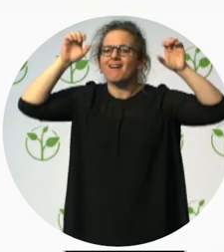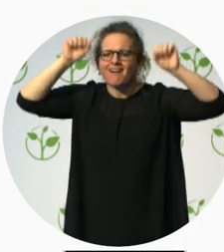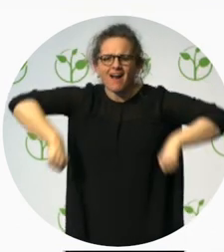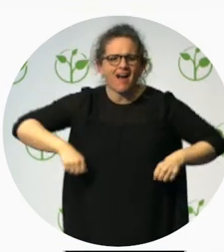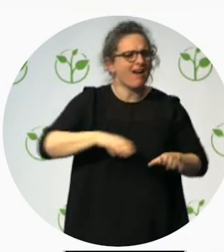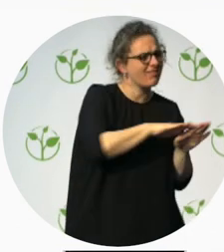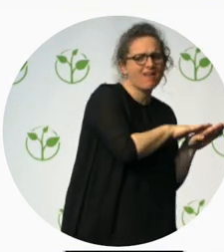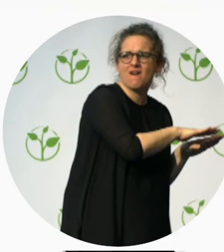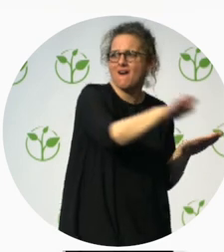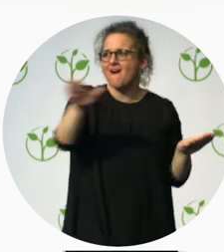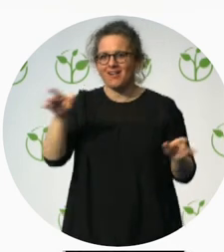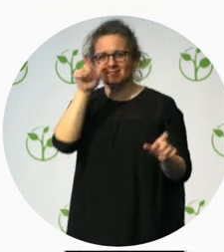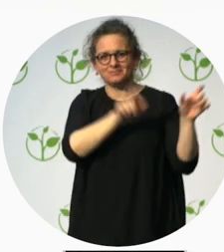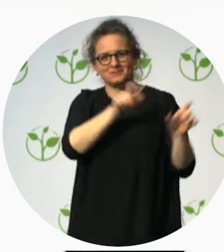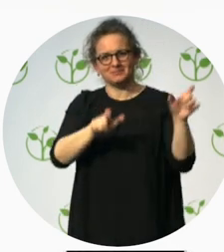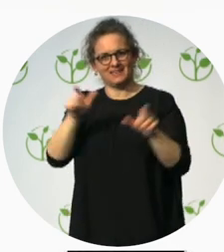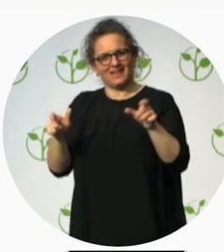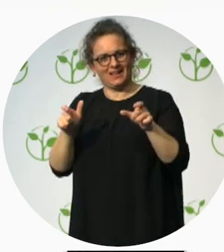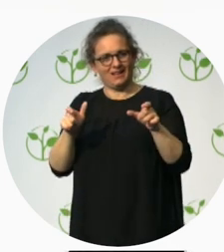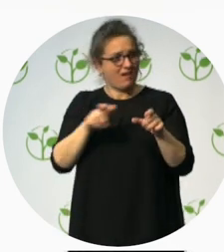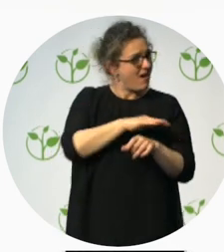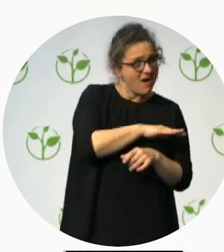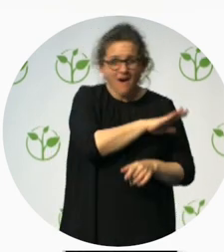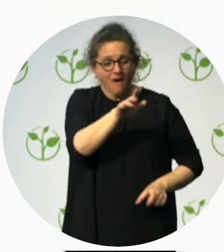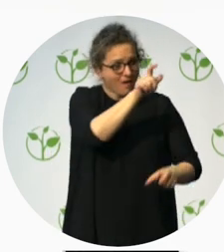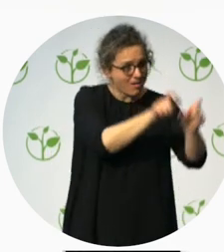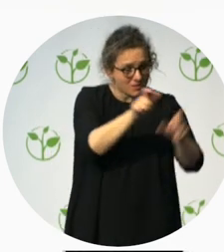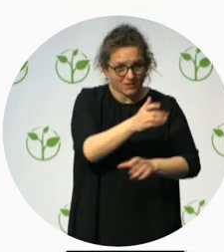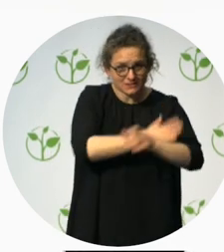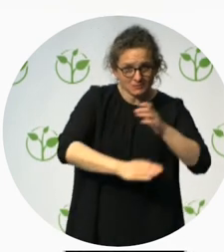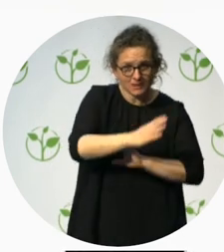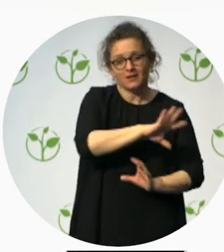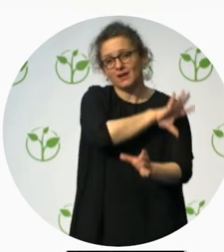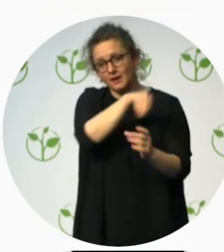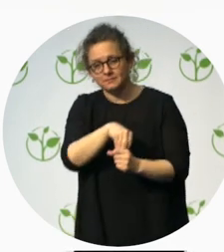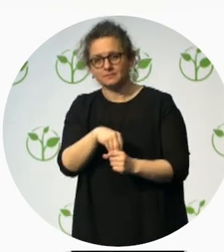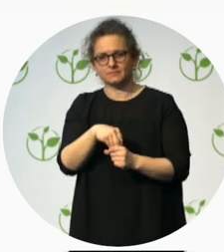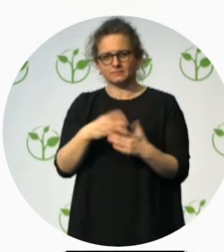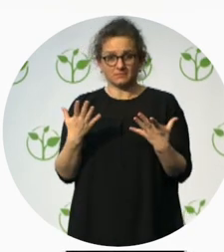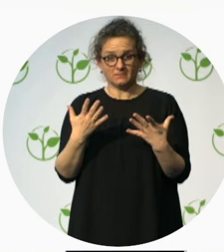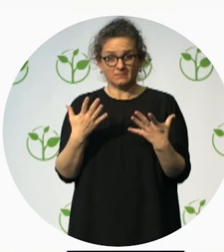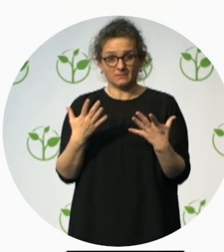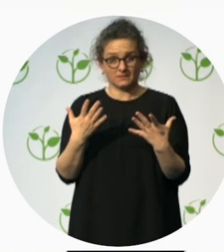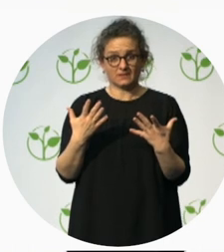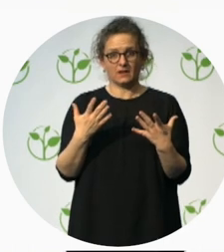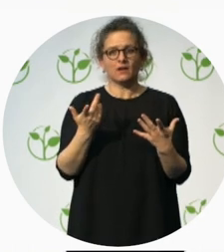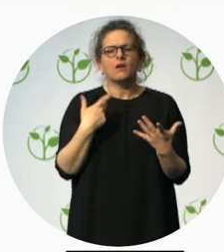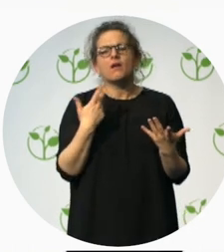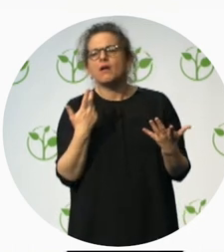said all, not some, regardless of age, gender, geographical location, or any other